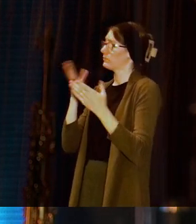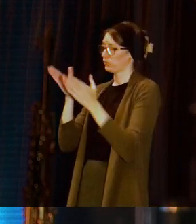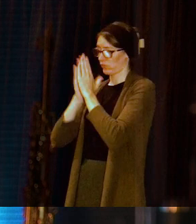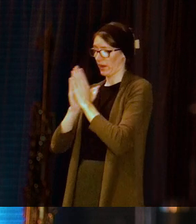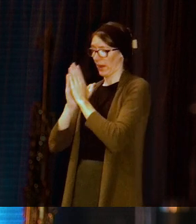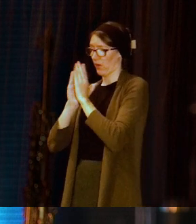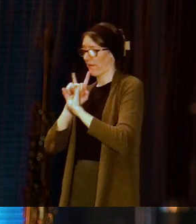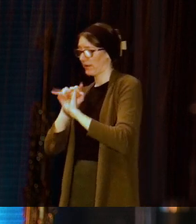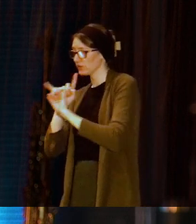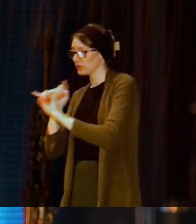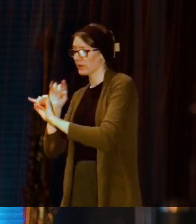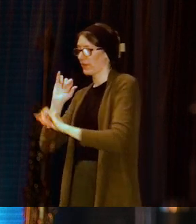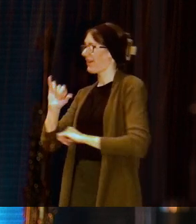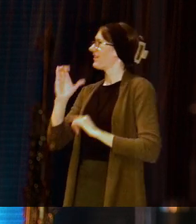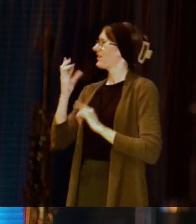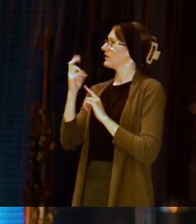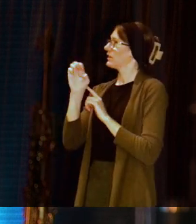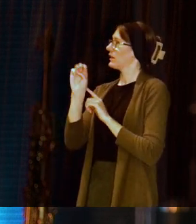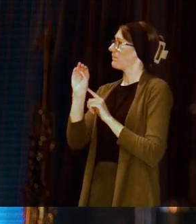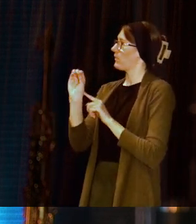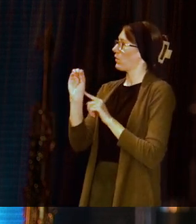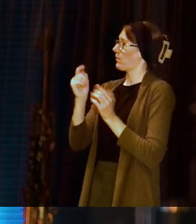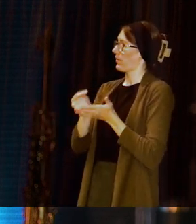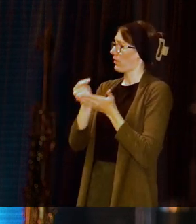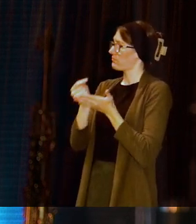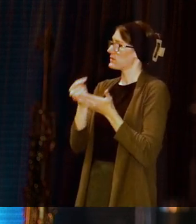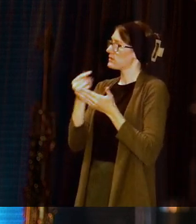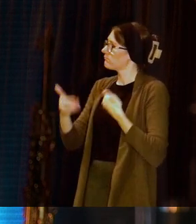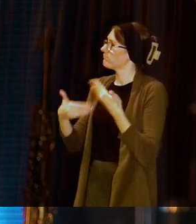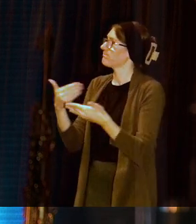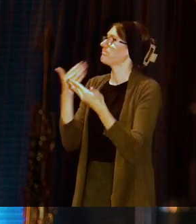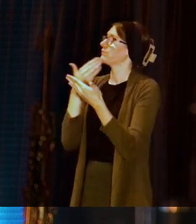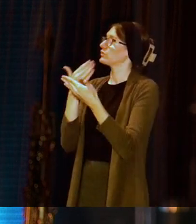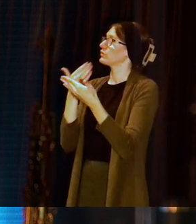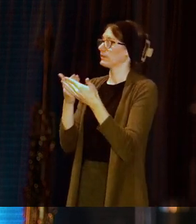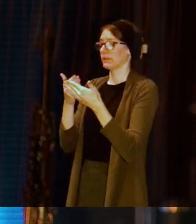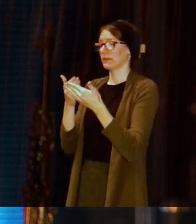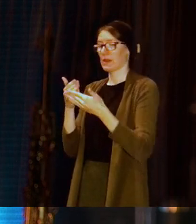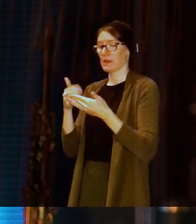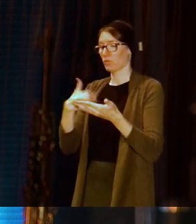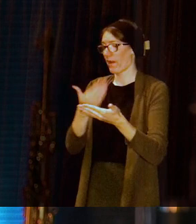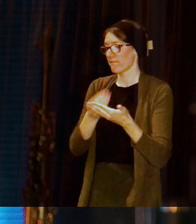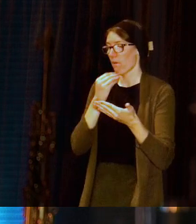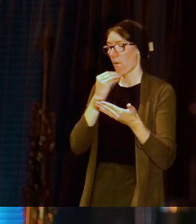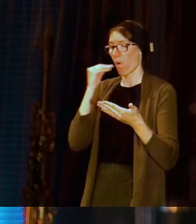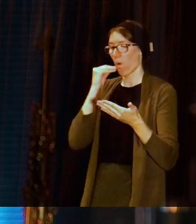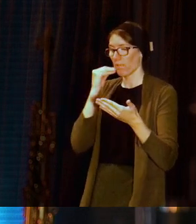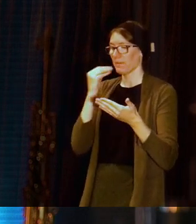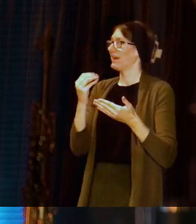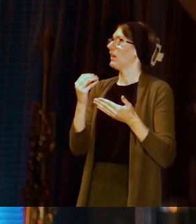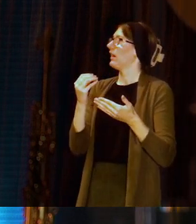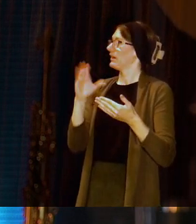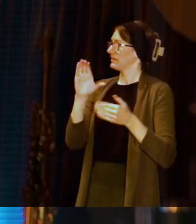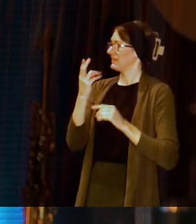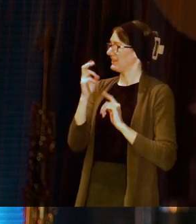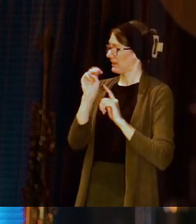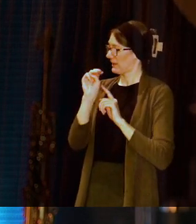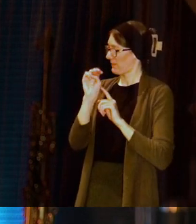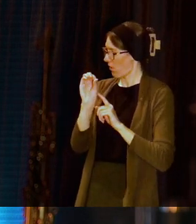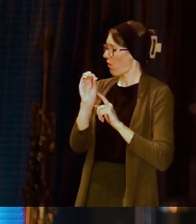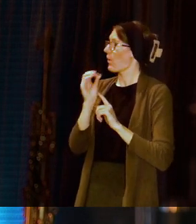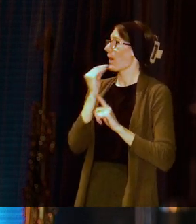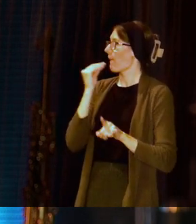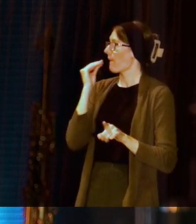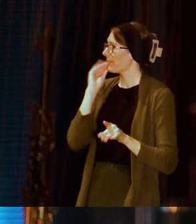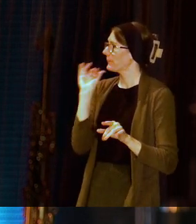the chemotherapy is going well and he's been able to come home and take chemo there. But Lord, we pray that you